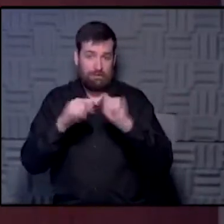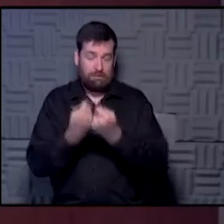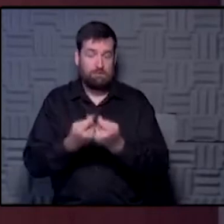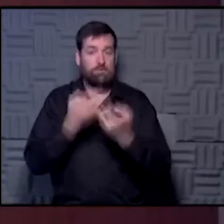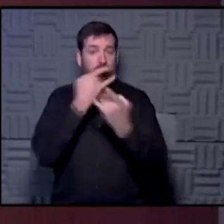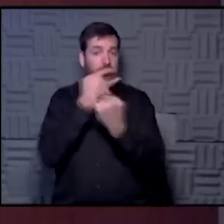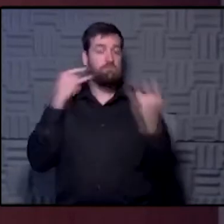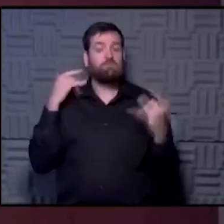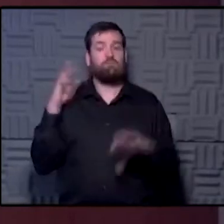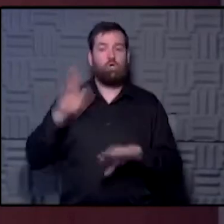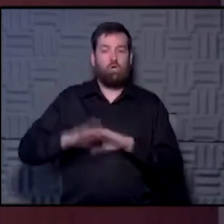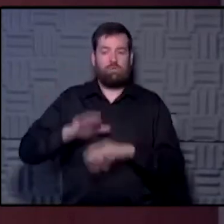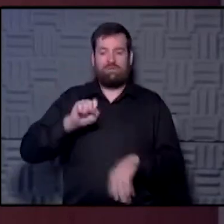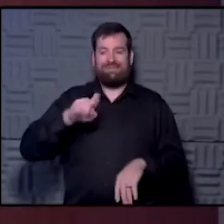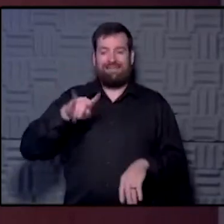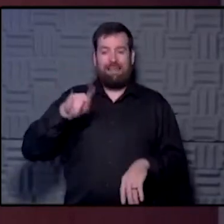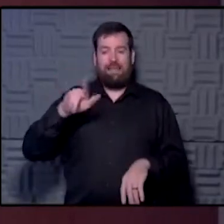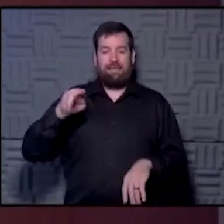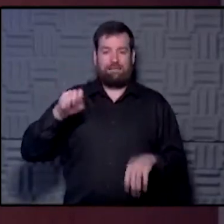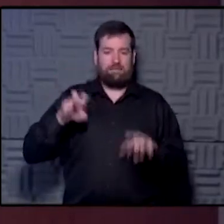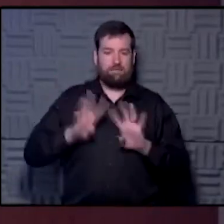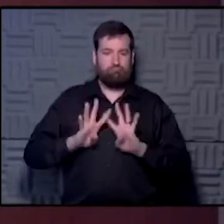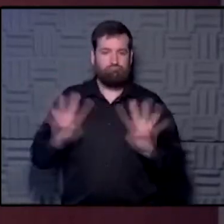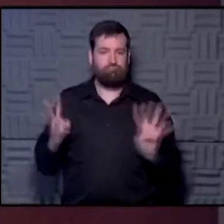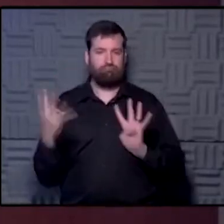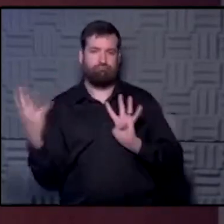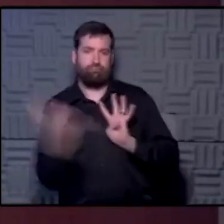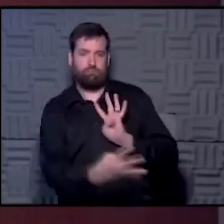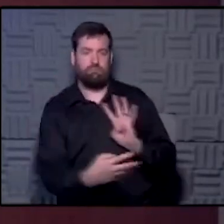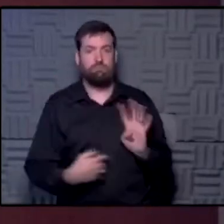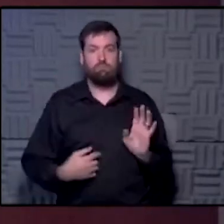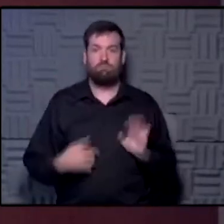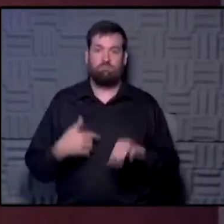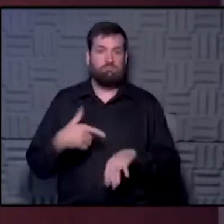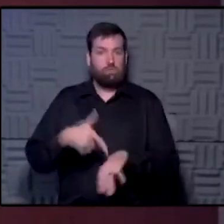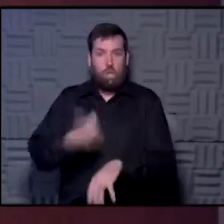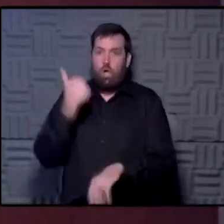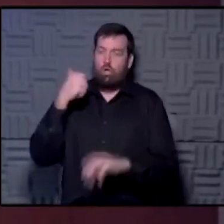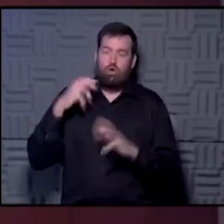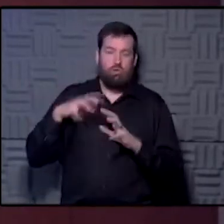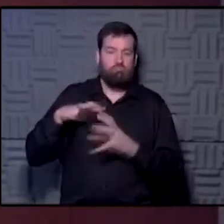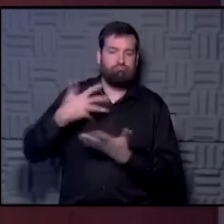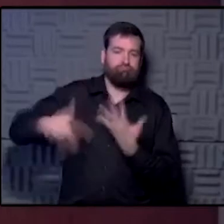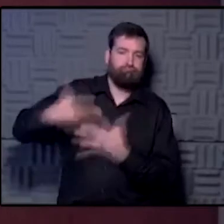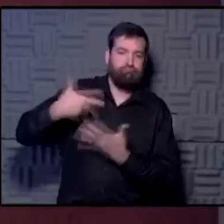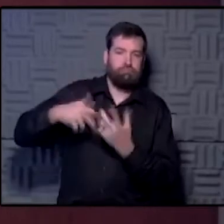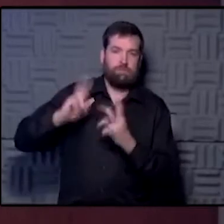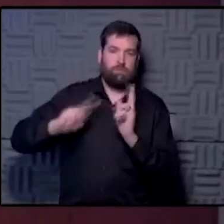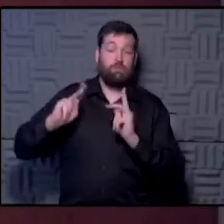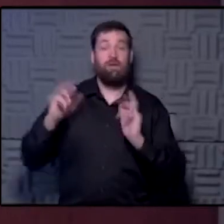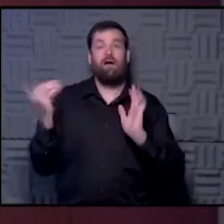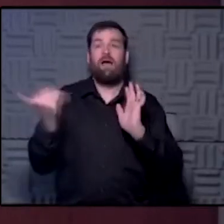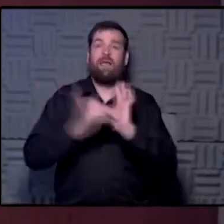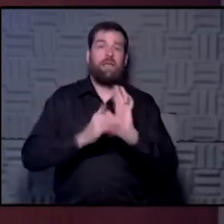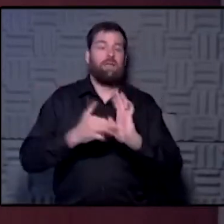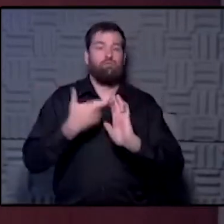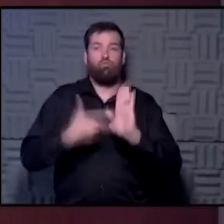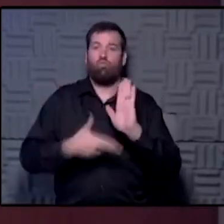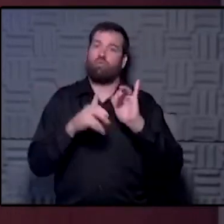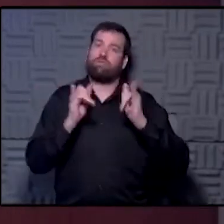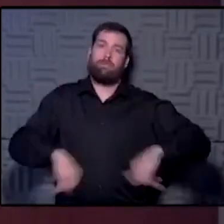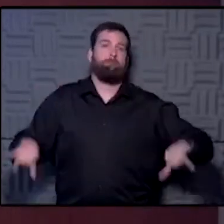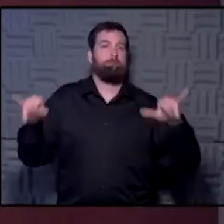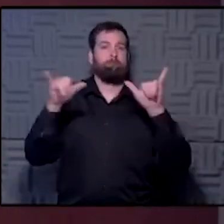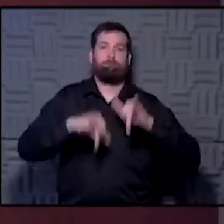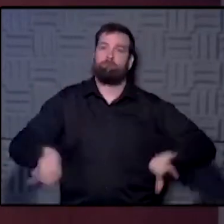especially on the sidelines when there's more likely longer duration of congregation between folks. Again, the rules don't